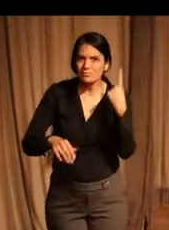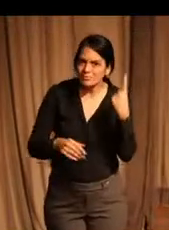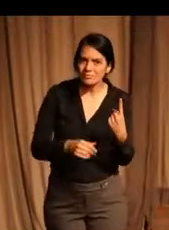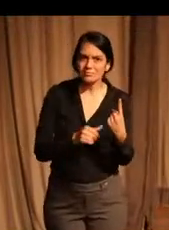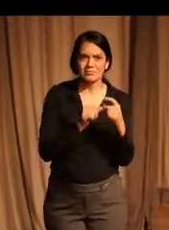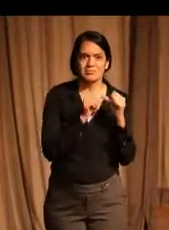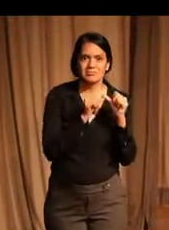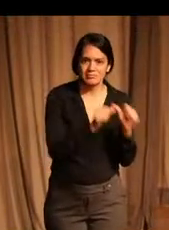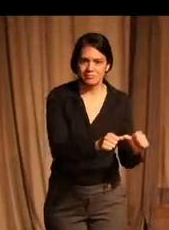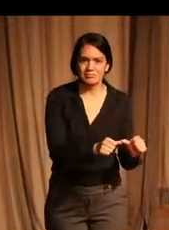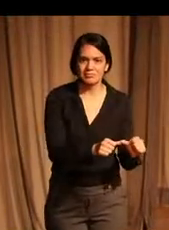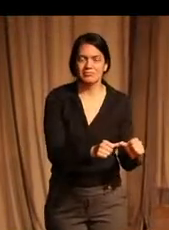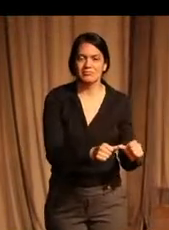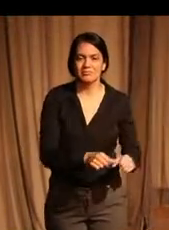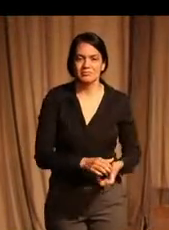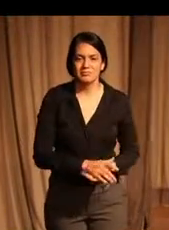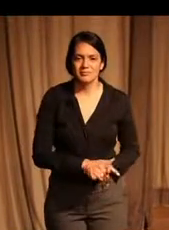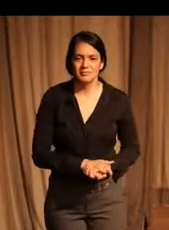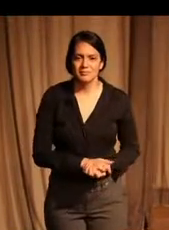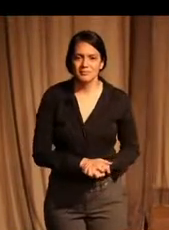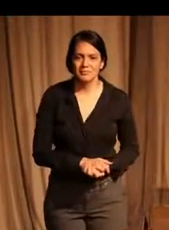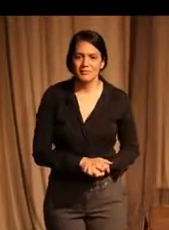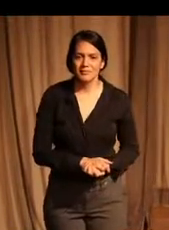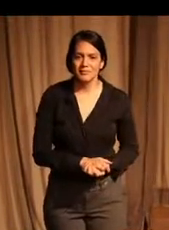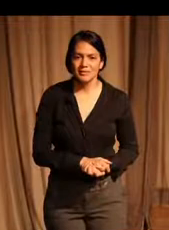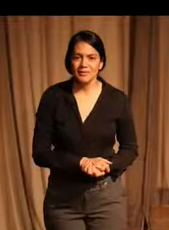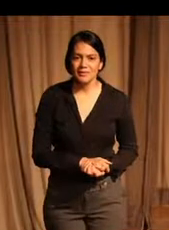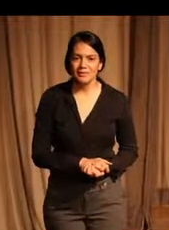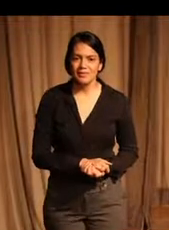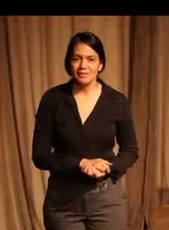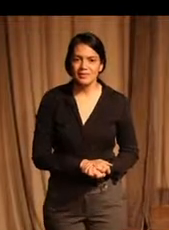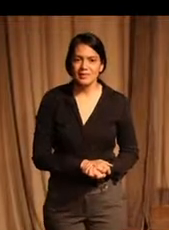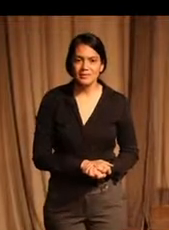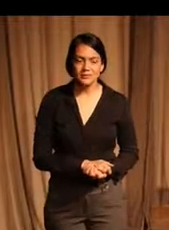It should be on. Is it on? Just kidding.